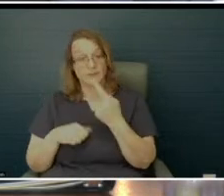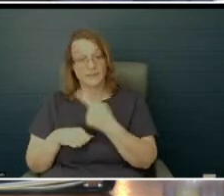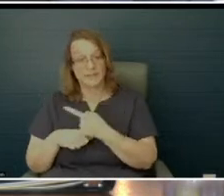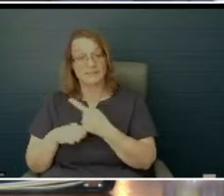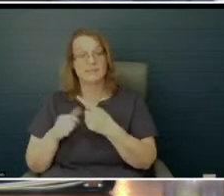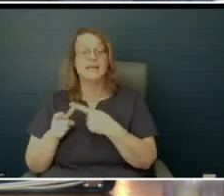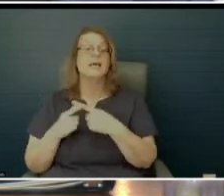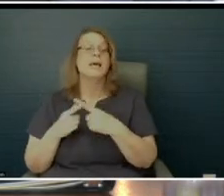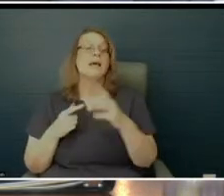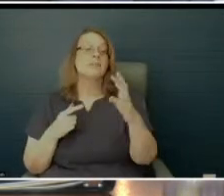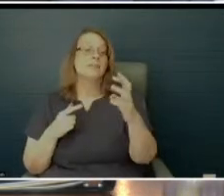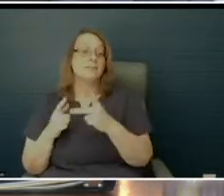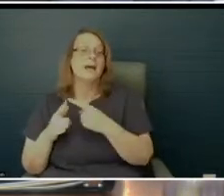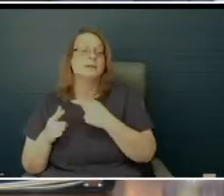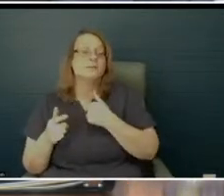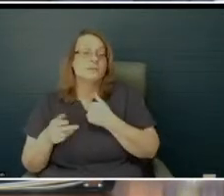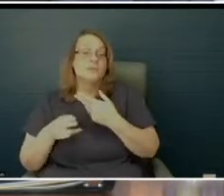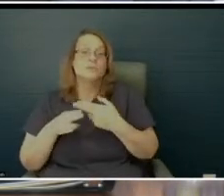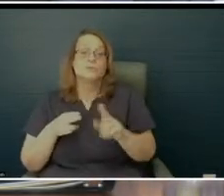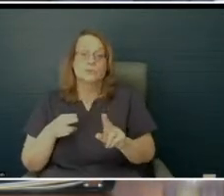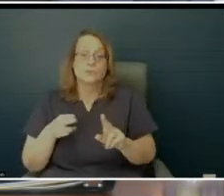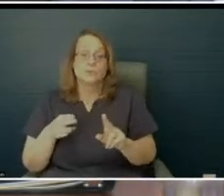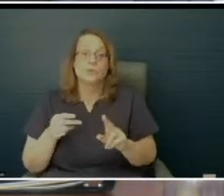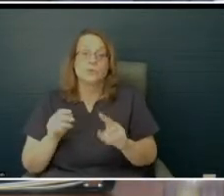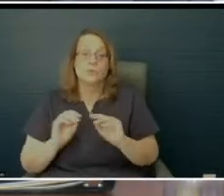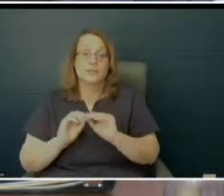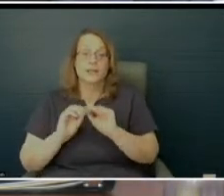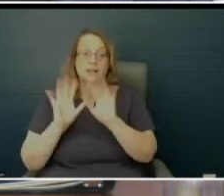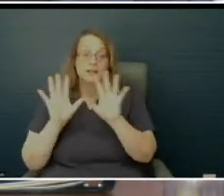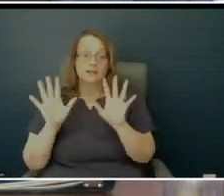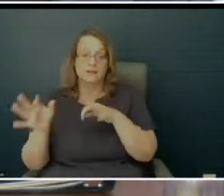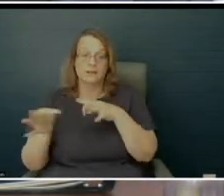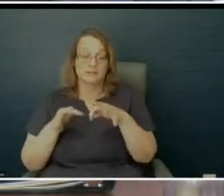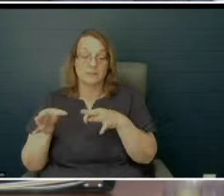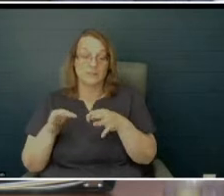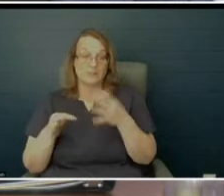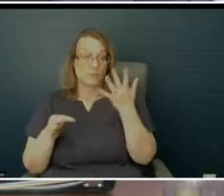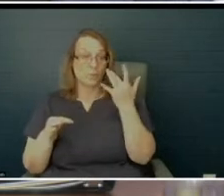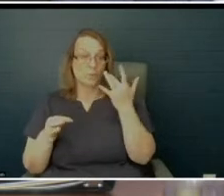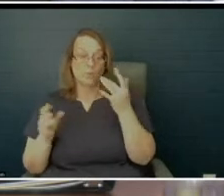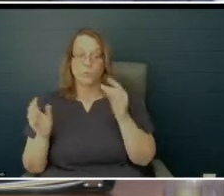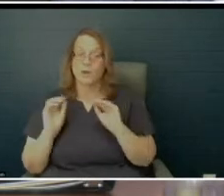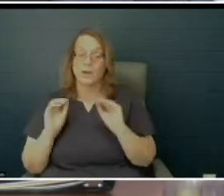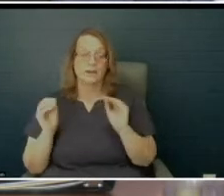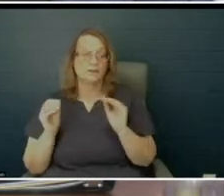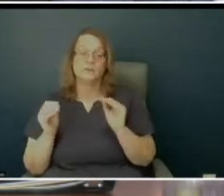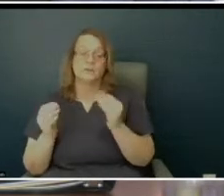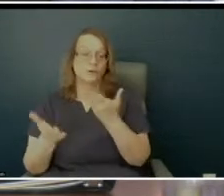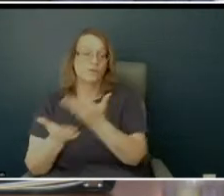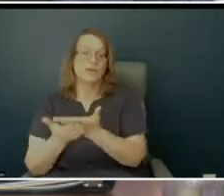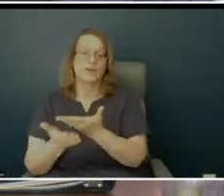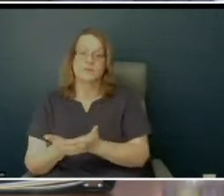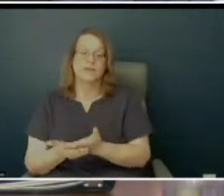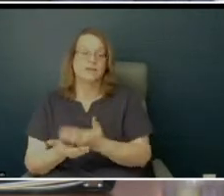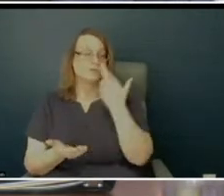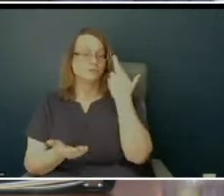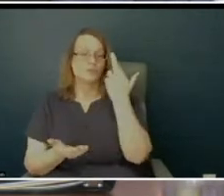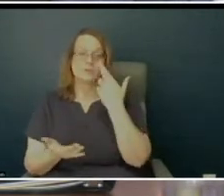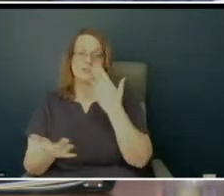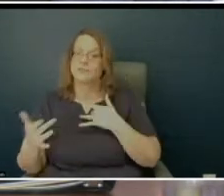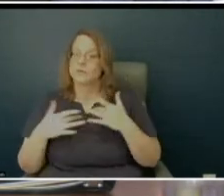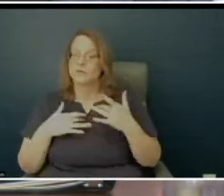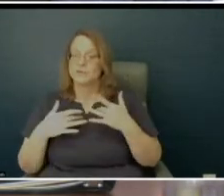back in relatively short order with a pretty clear explanation for why there was no foundation for concern. The Secretary of State had